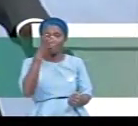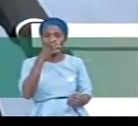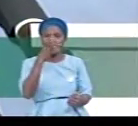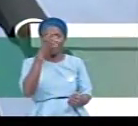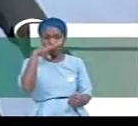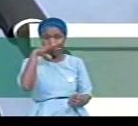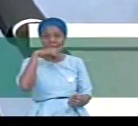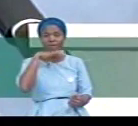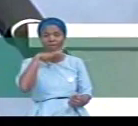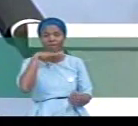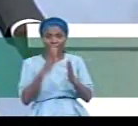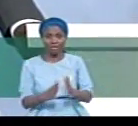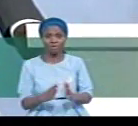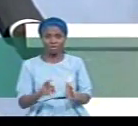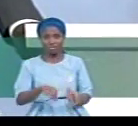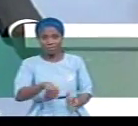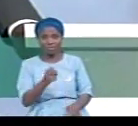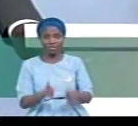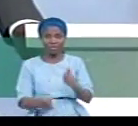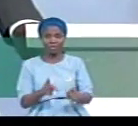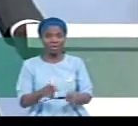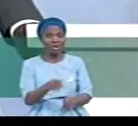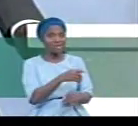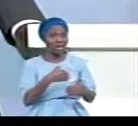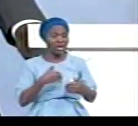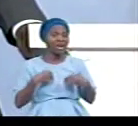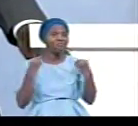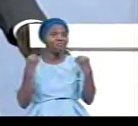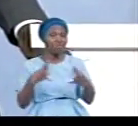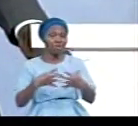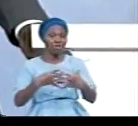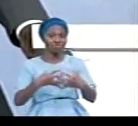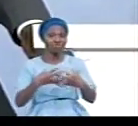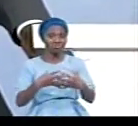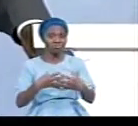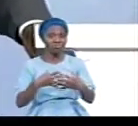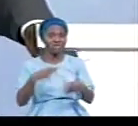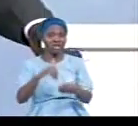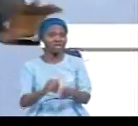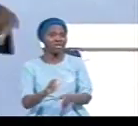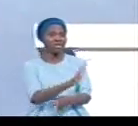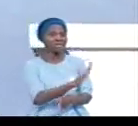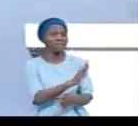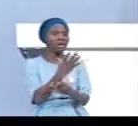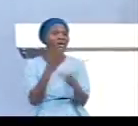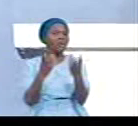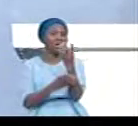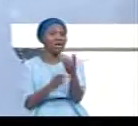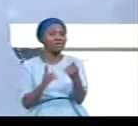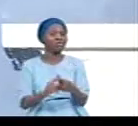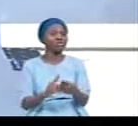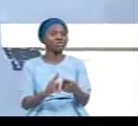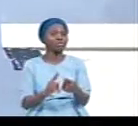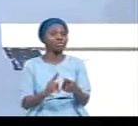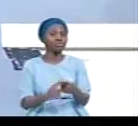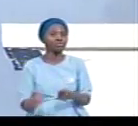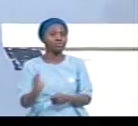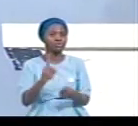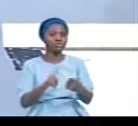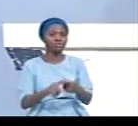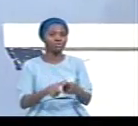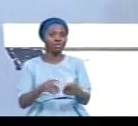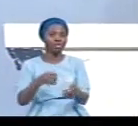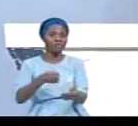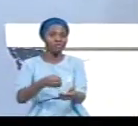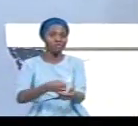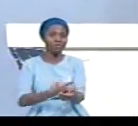people, they have more gadgets in their hands they can use to influence. A criminal